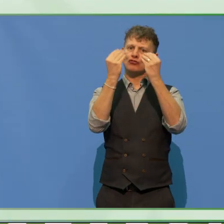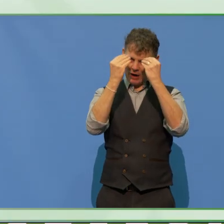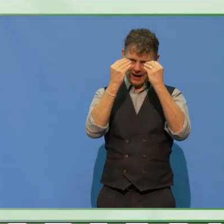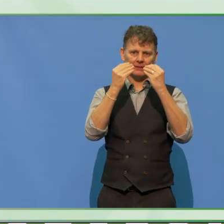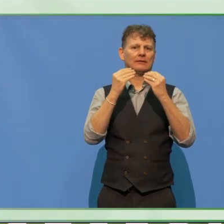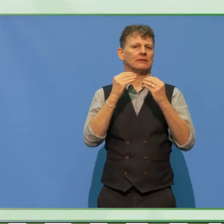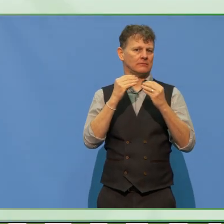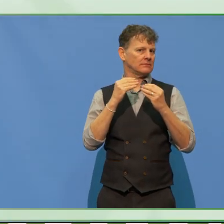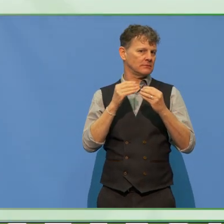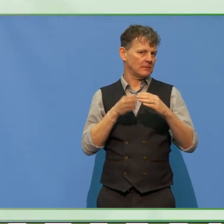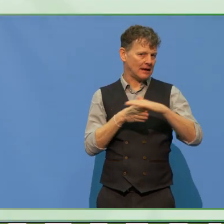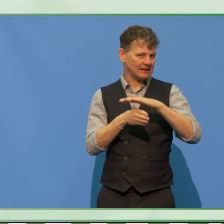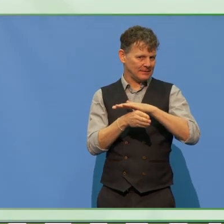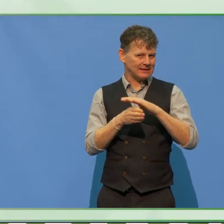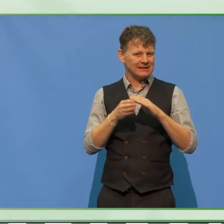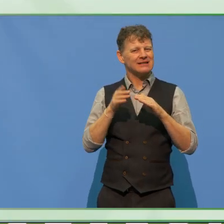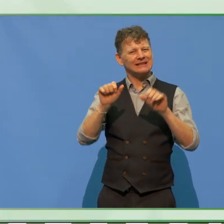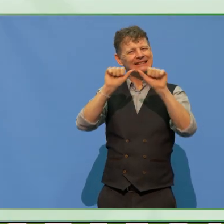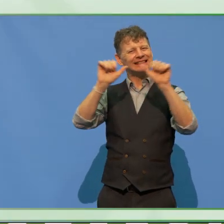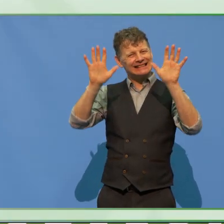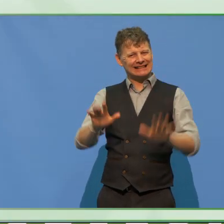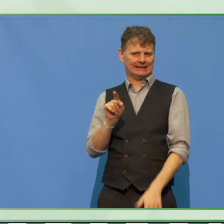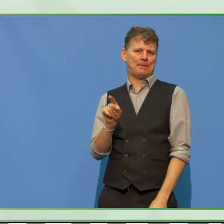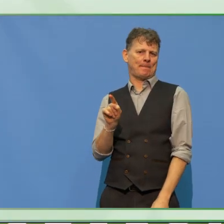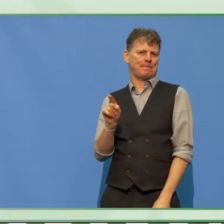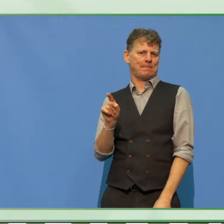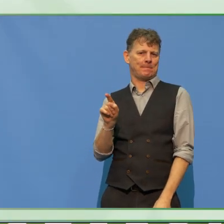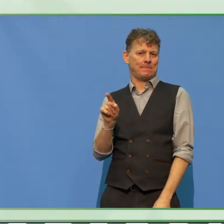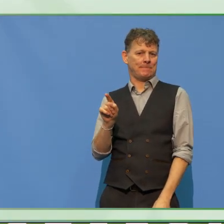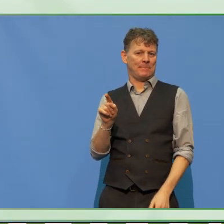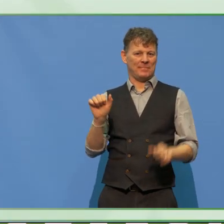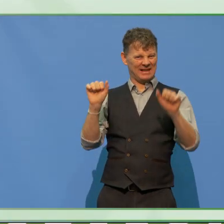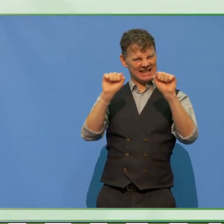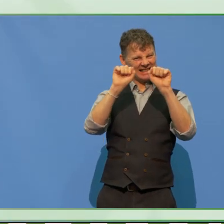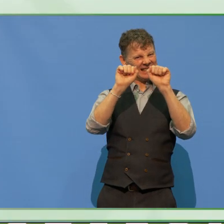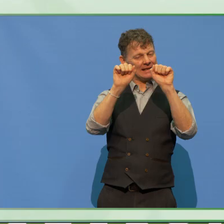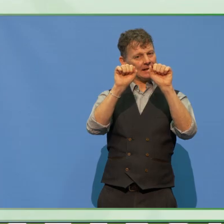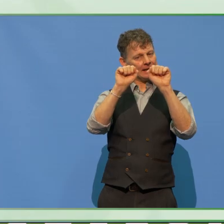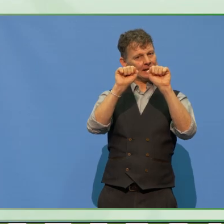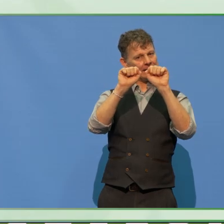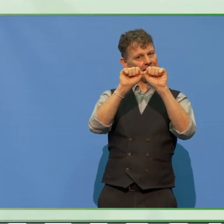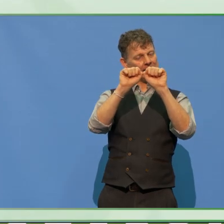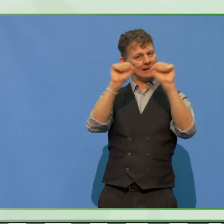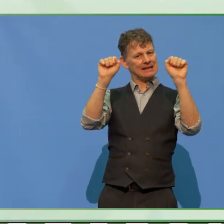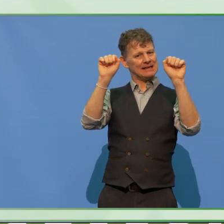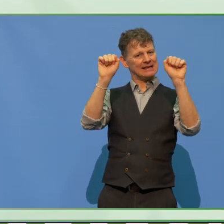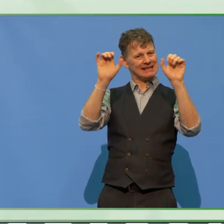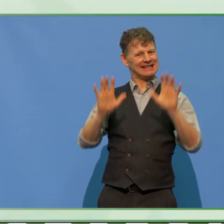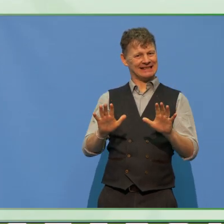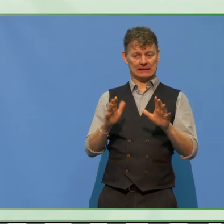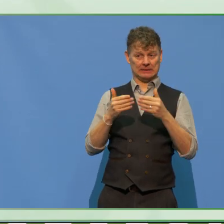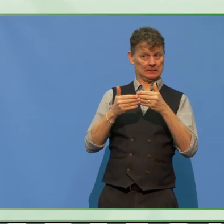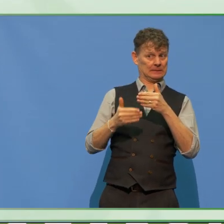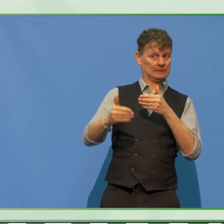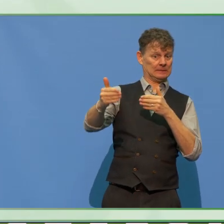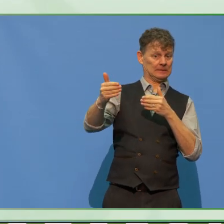think there's systems at play. And I think those systems transfer as we think about the era that we're in and some of